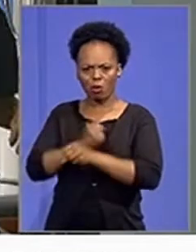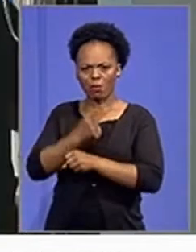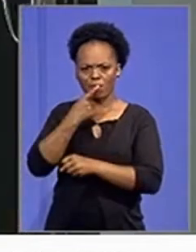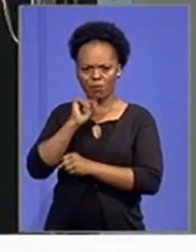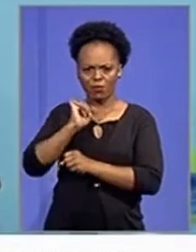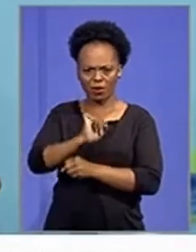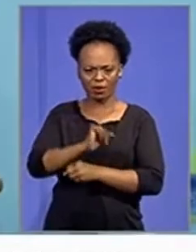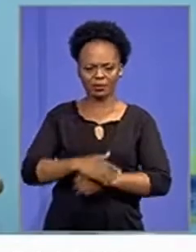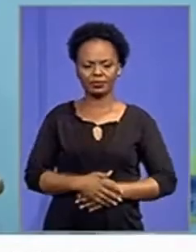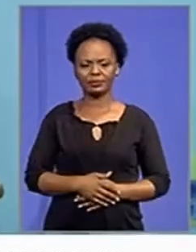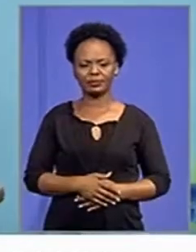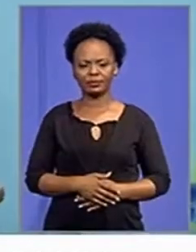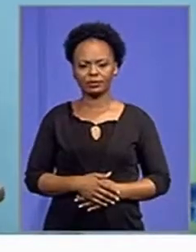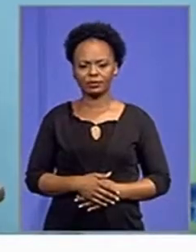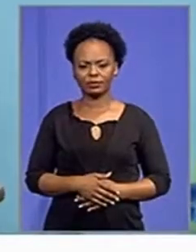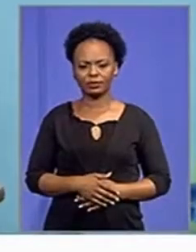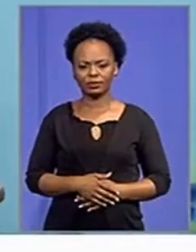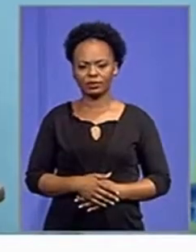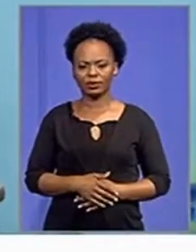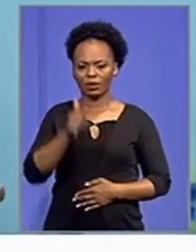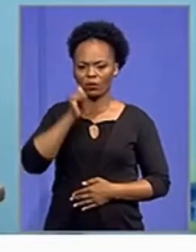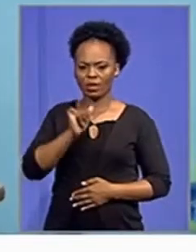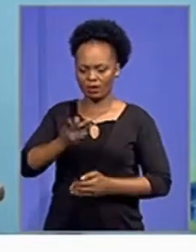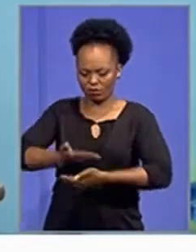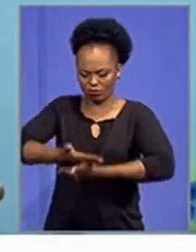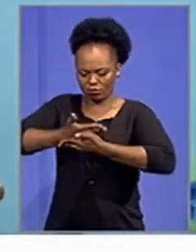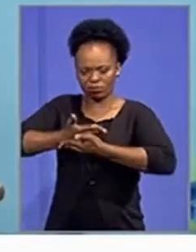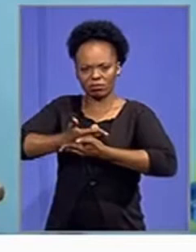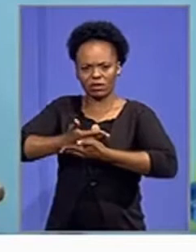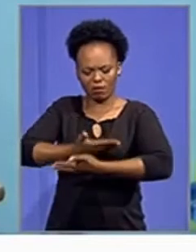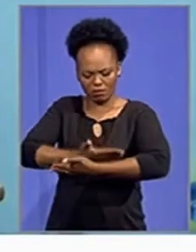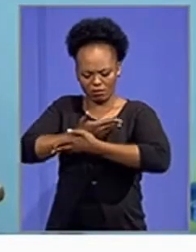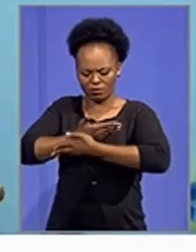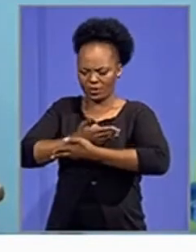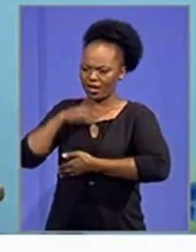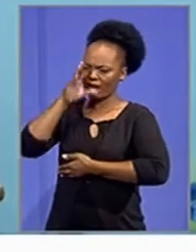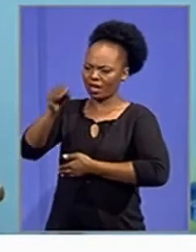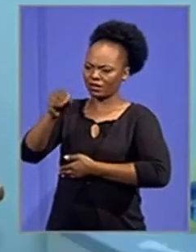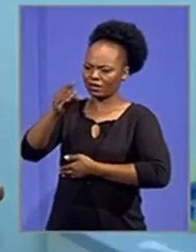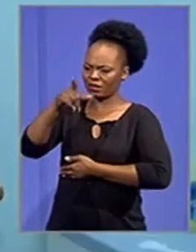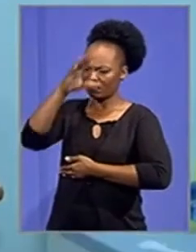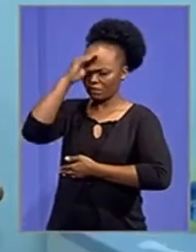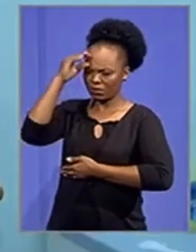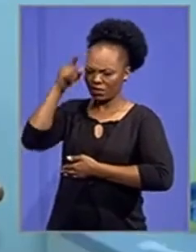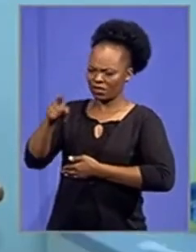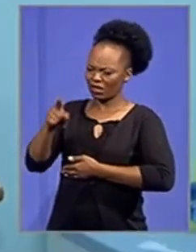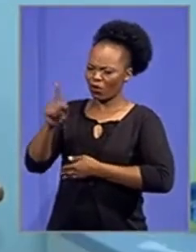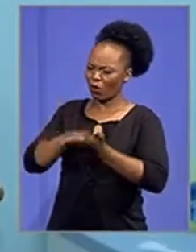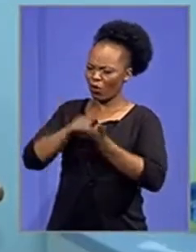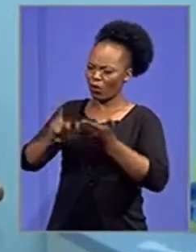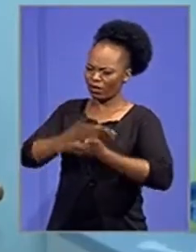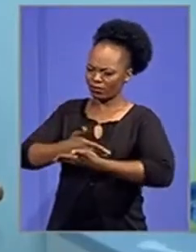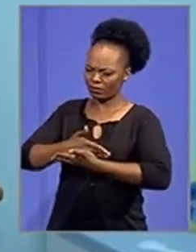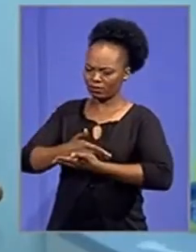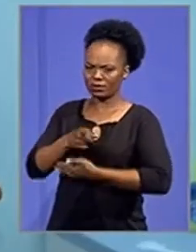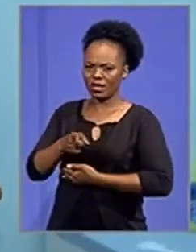gagwe. When I hold my baby for the first time, I asked that sister, what's wrong with the baby? She said to me, no, your baby is born with a